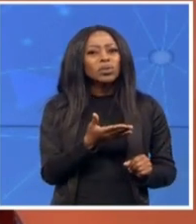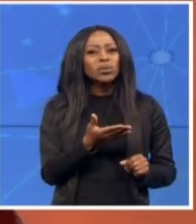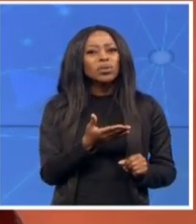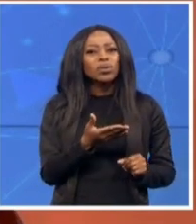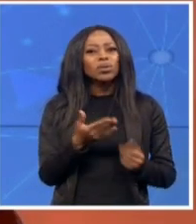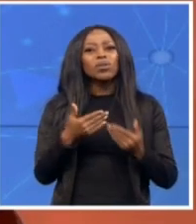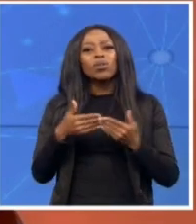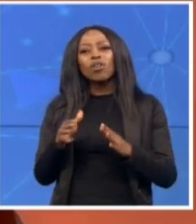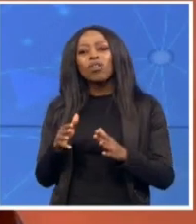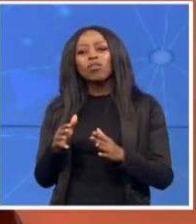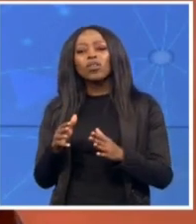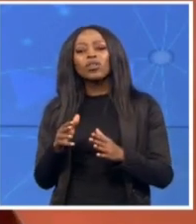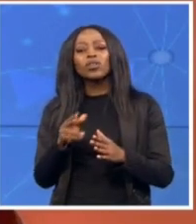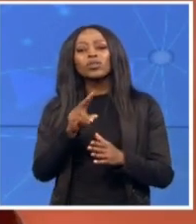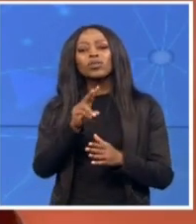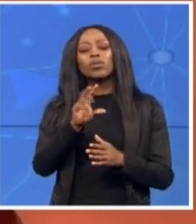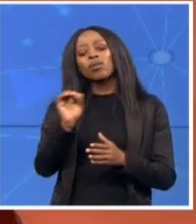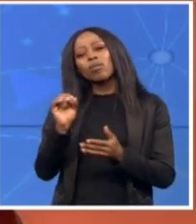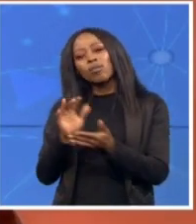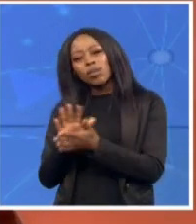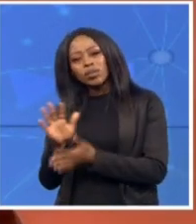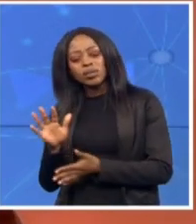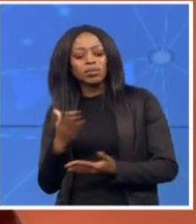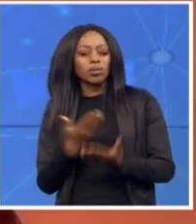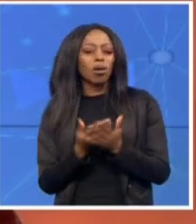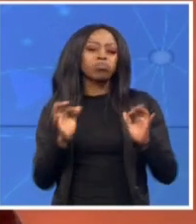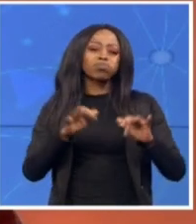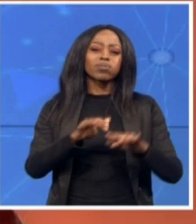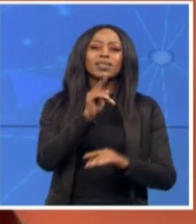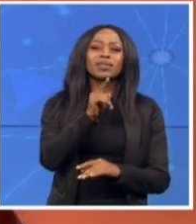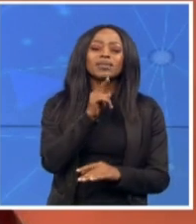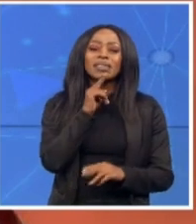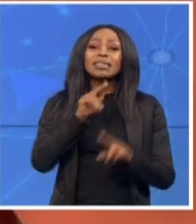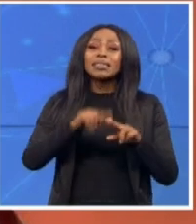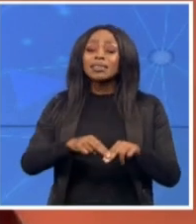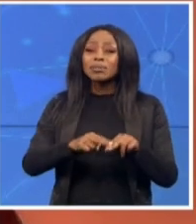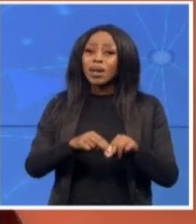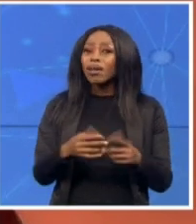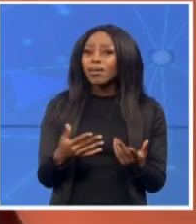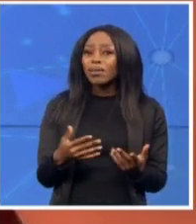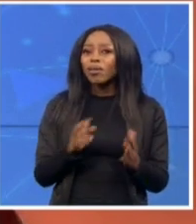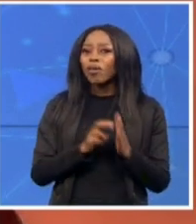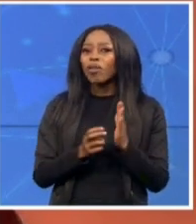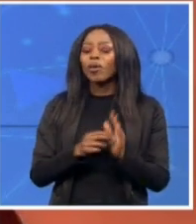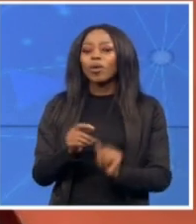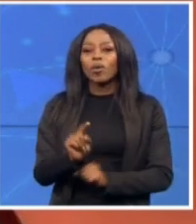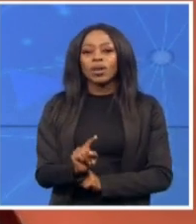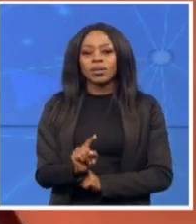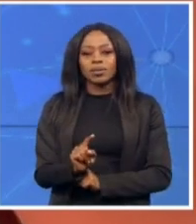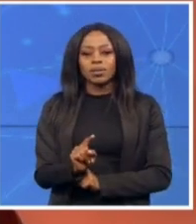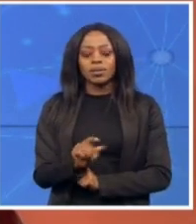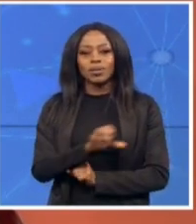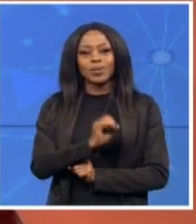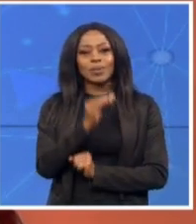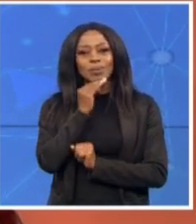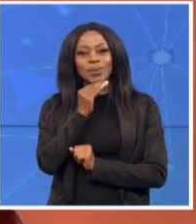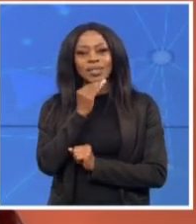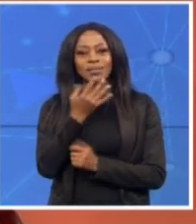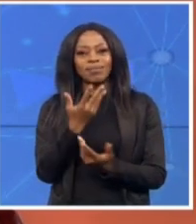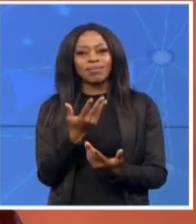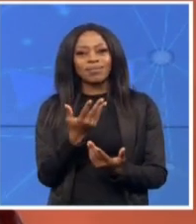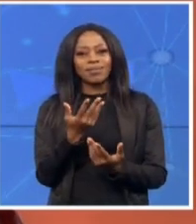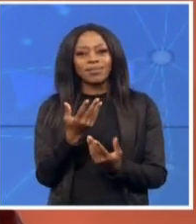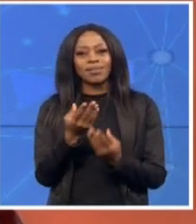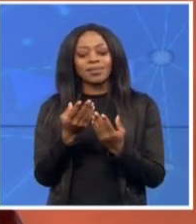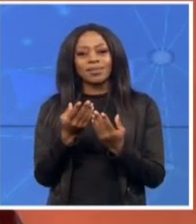about 7,000 on what basis. So they're not necessarily talking to about us or to us, but they're talking